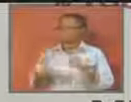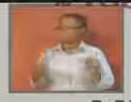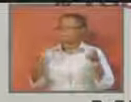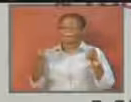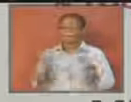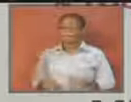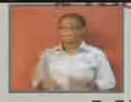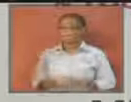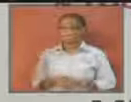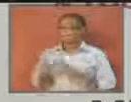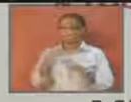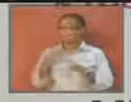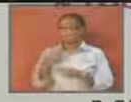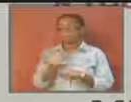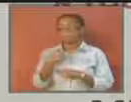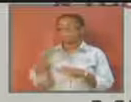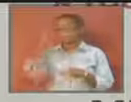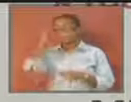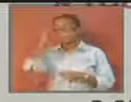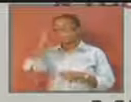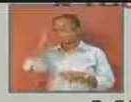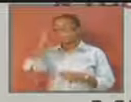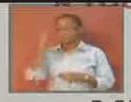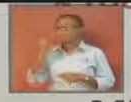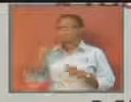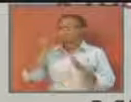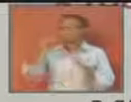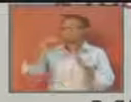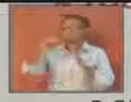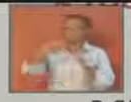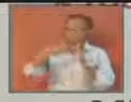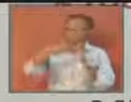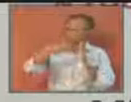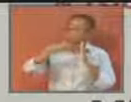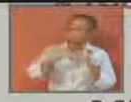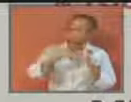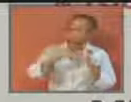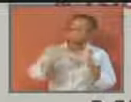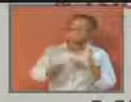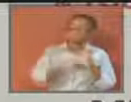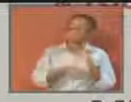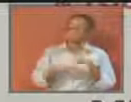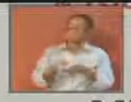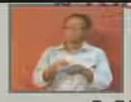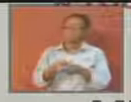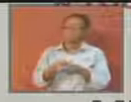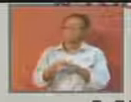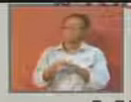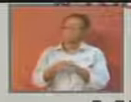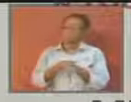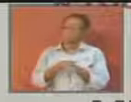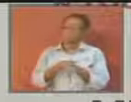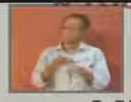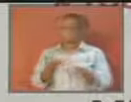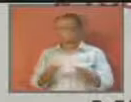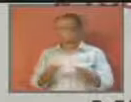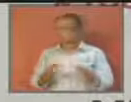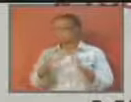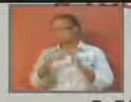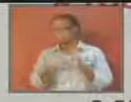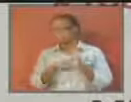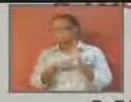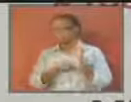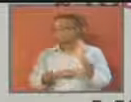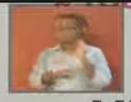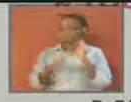is downward, with decreased numbers of daily deaths as well as number of cases. And really that is what we want to see. It